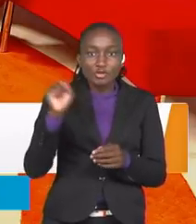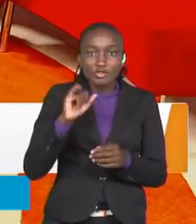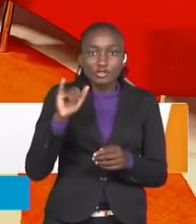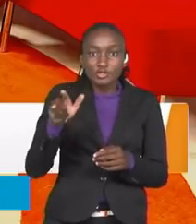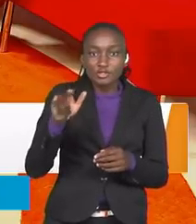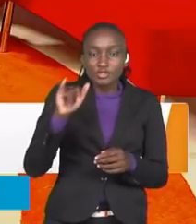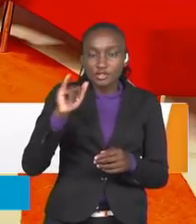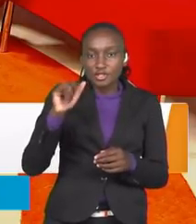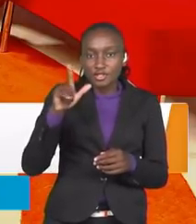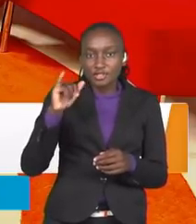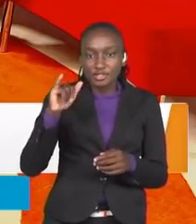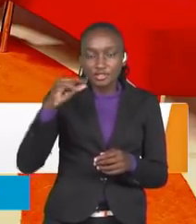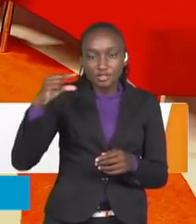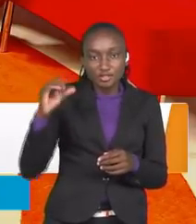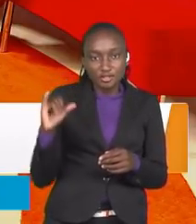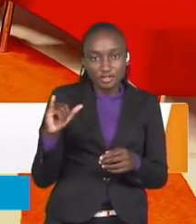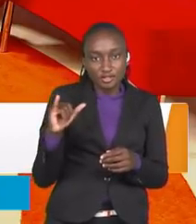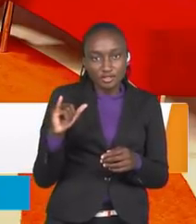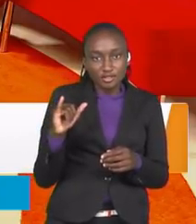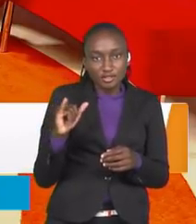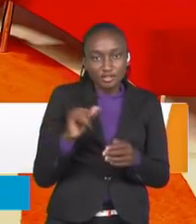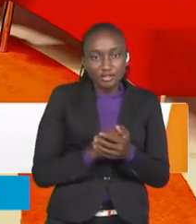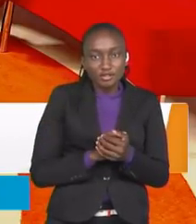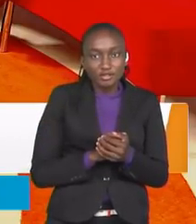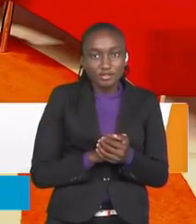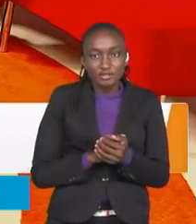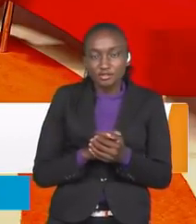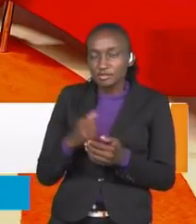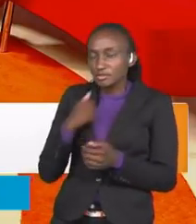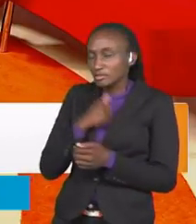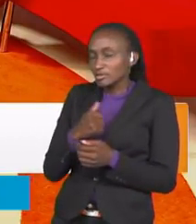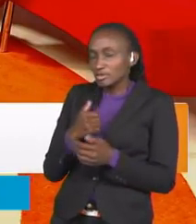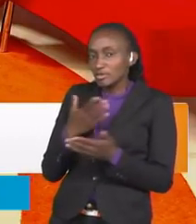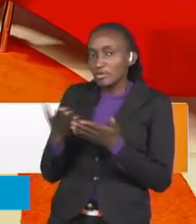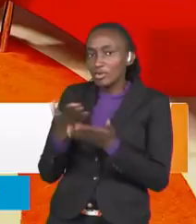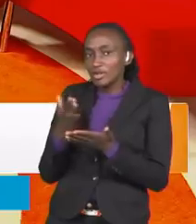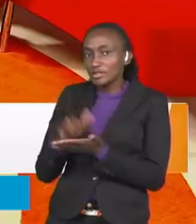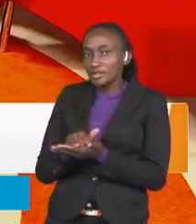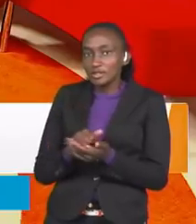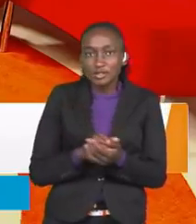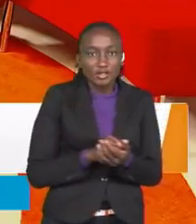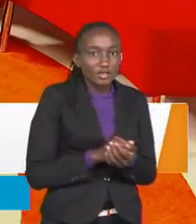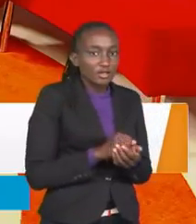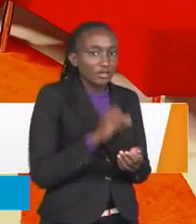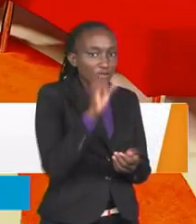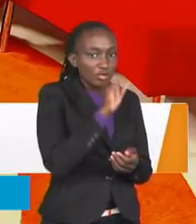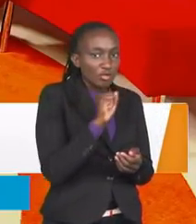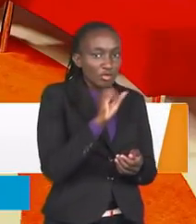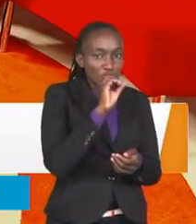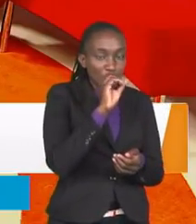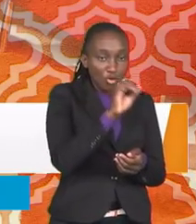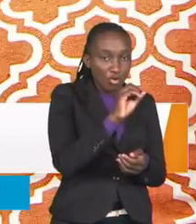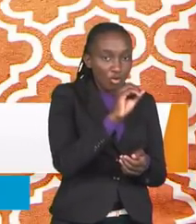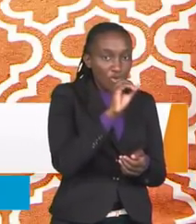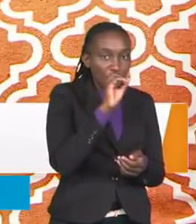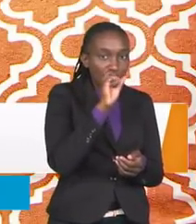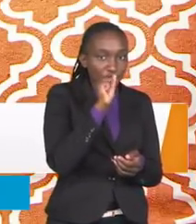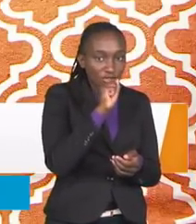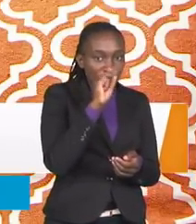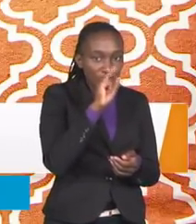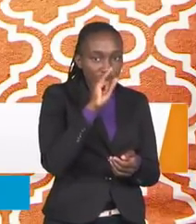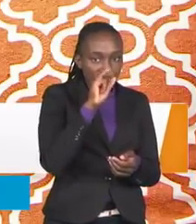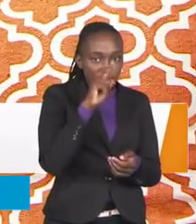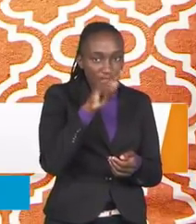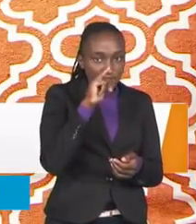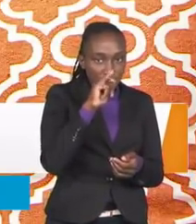is Osiligi and Batabwa? Can you celebrate for us? So Osiligi is in Kajiado County,